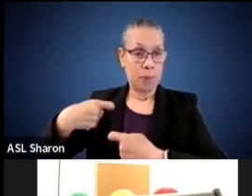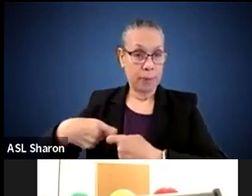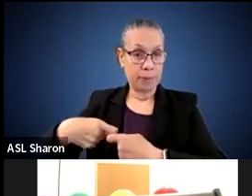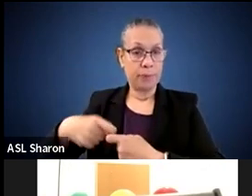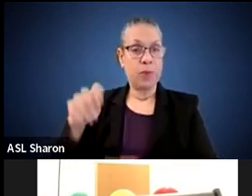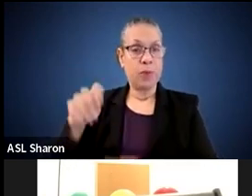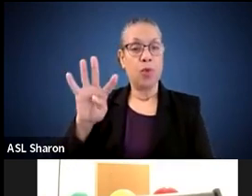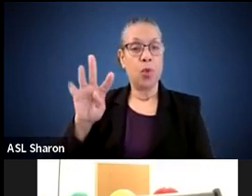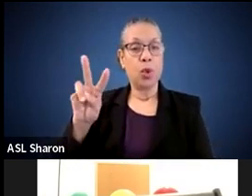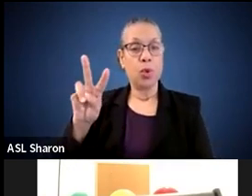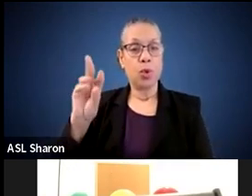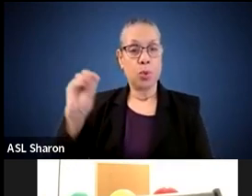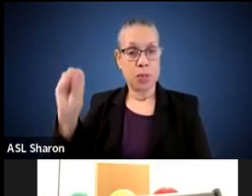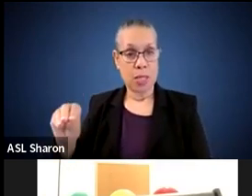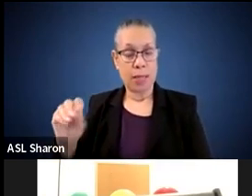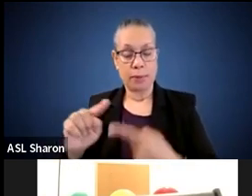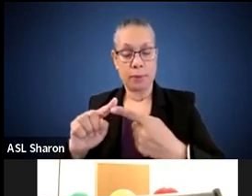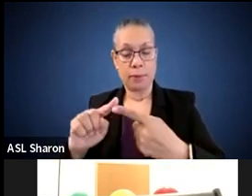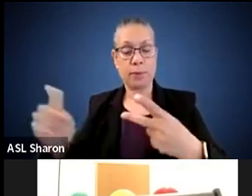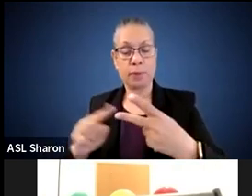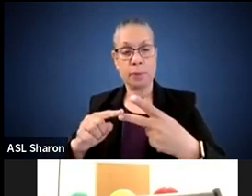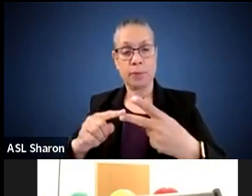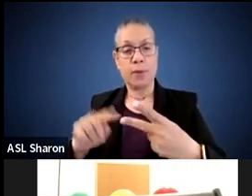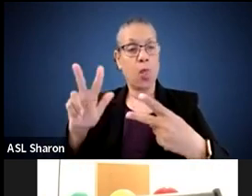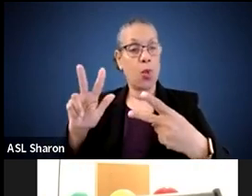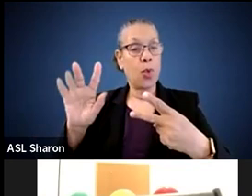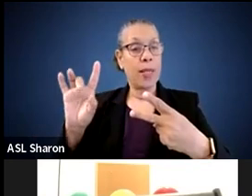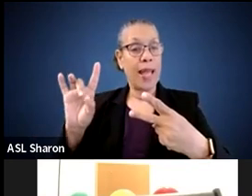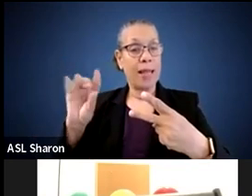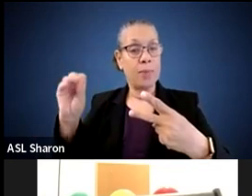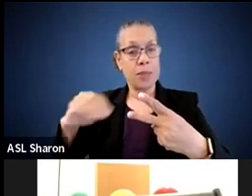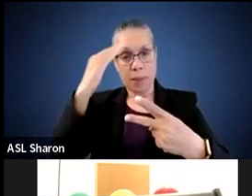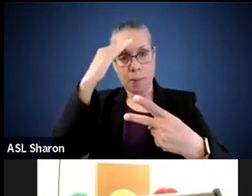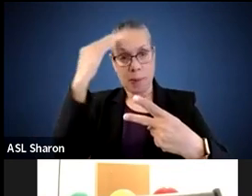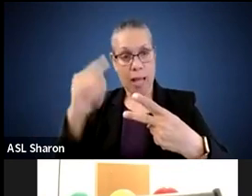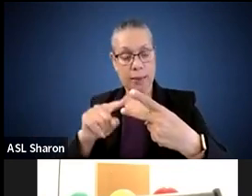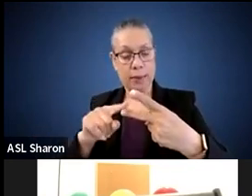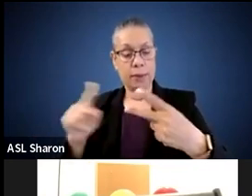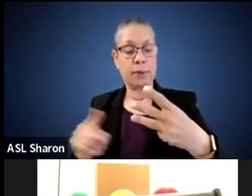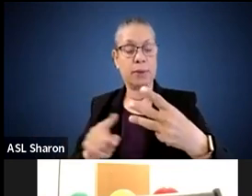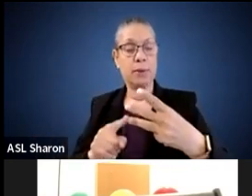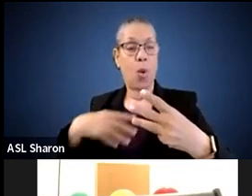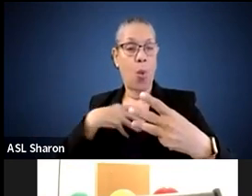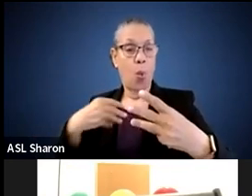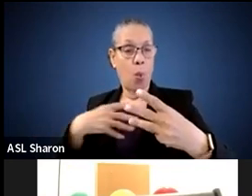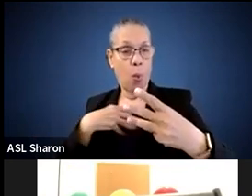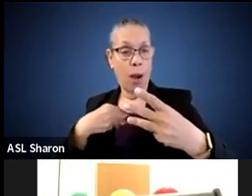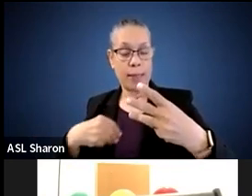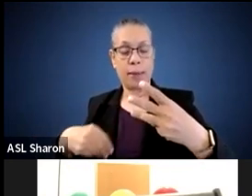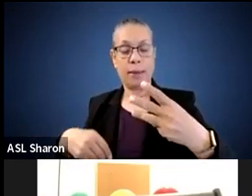at 42 percent followed by blacks at 38 percent um and then white and Asian and